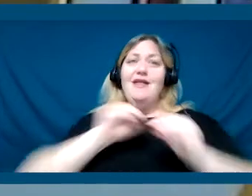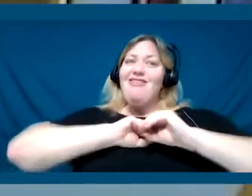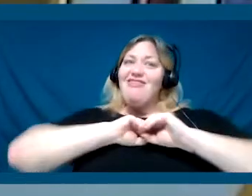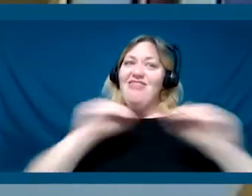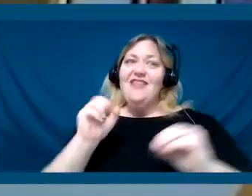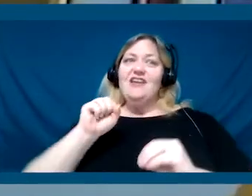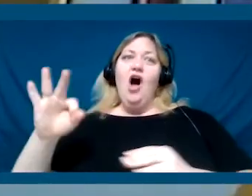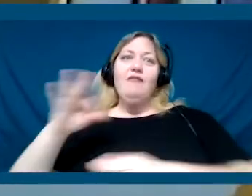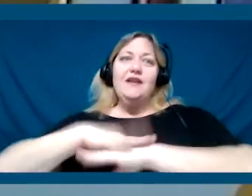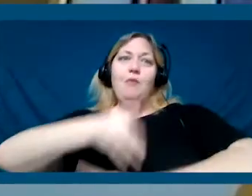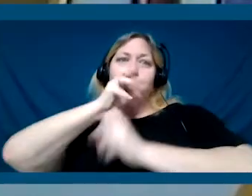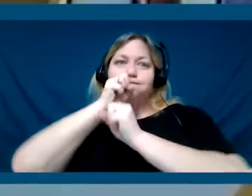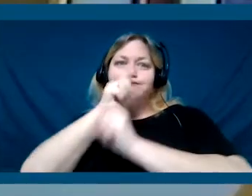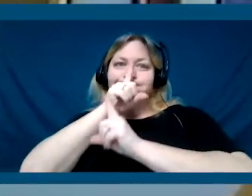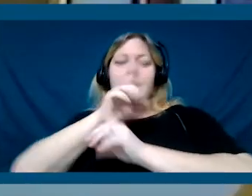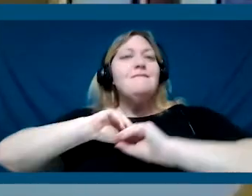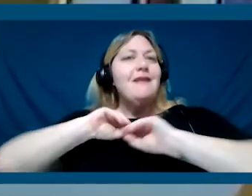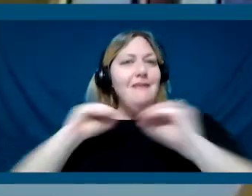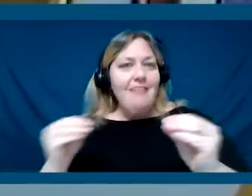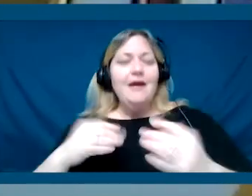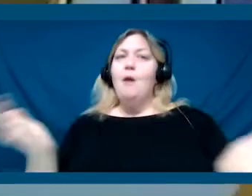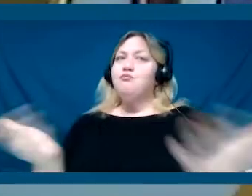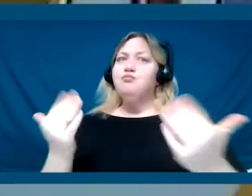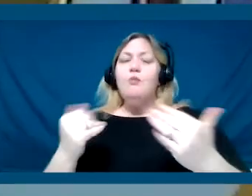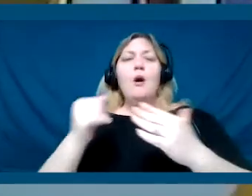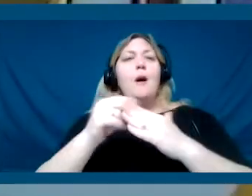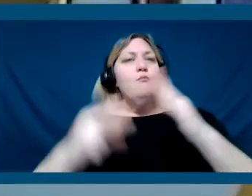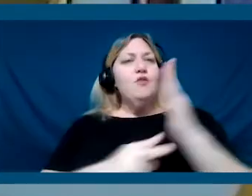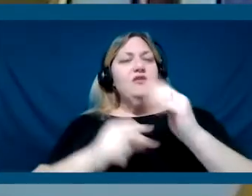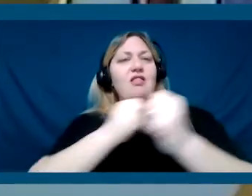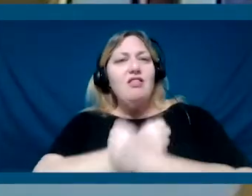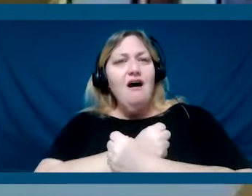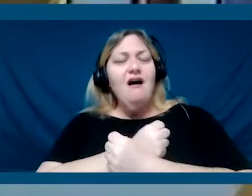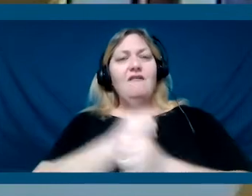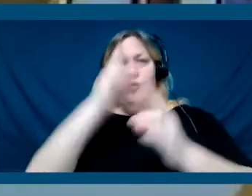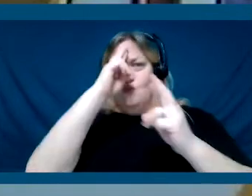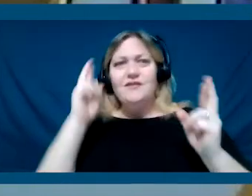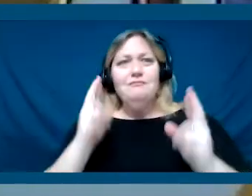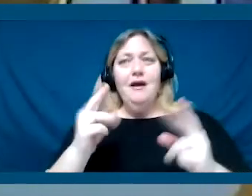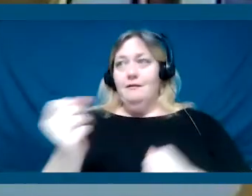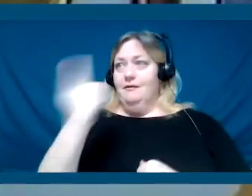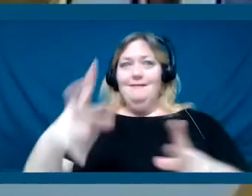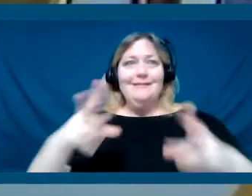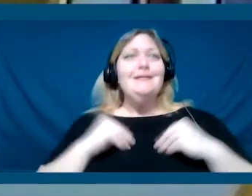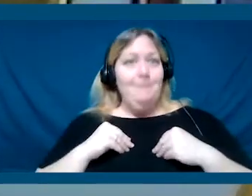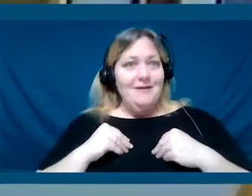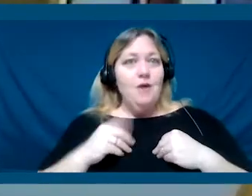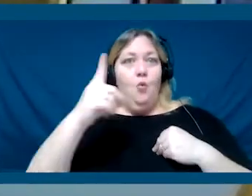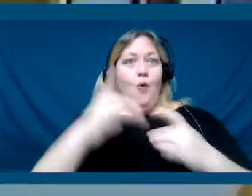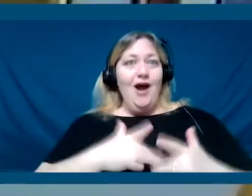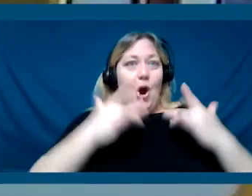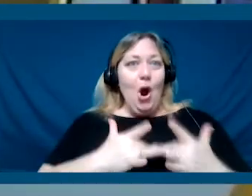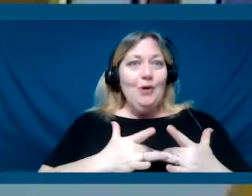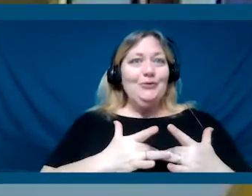off the table. My mission is to build bridges of love, respect, understanding, and acceptance, one heart at a